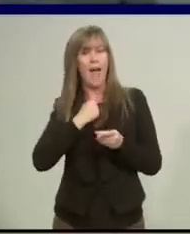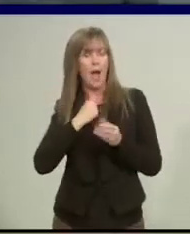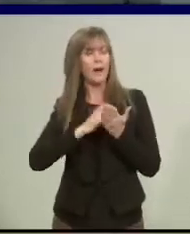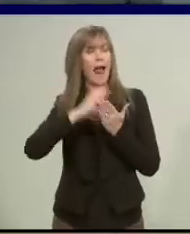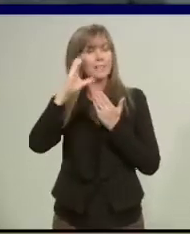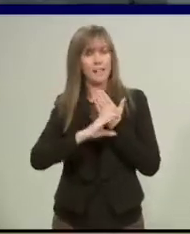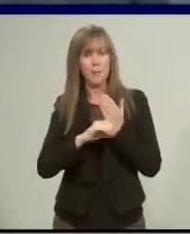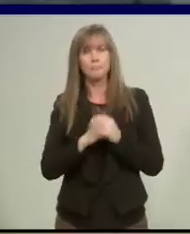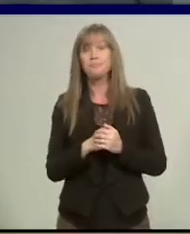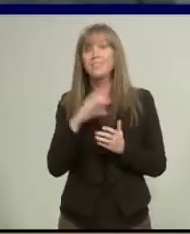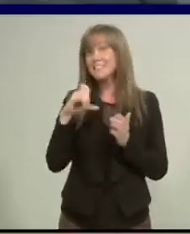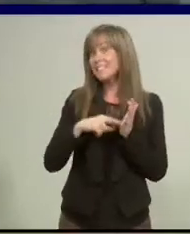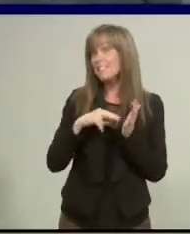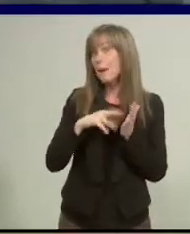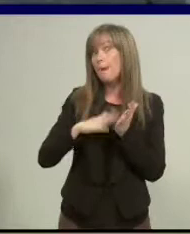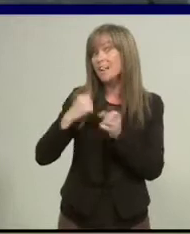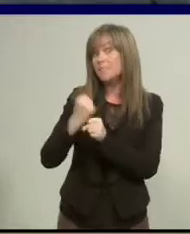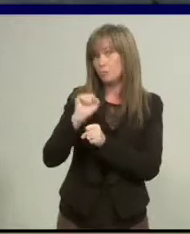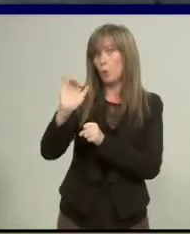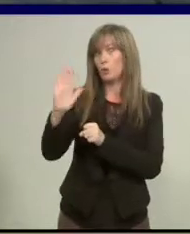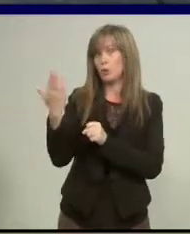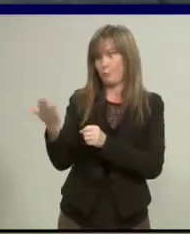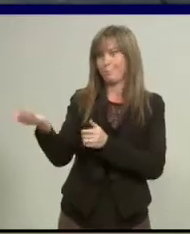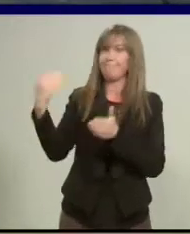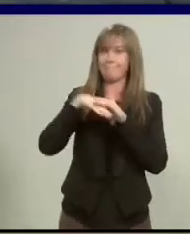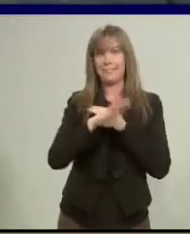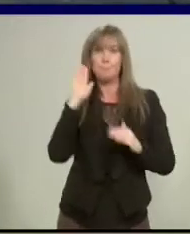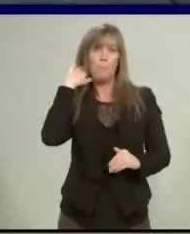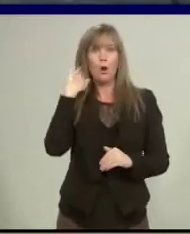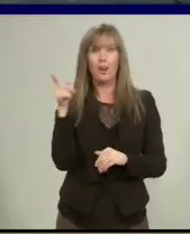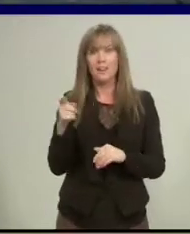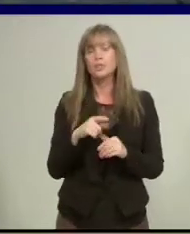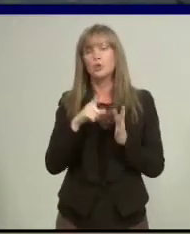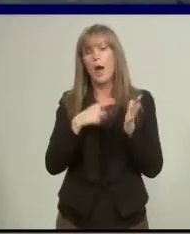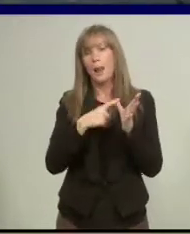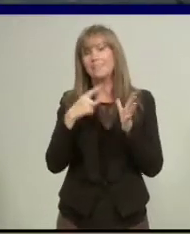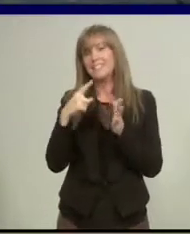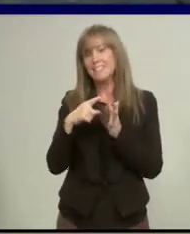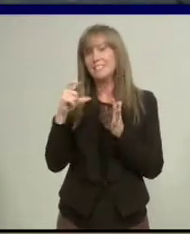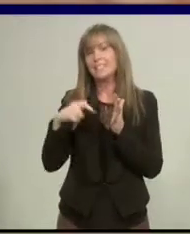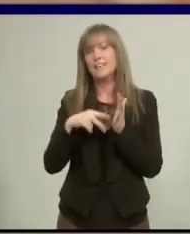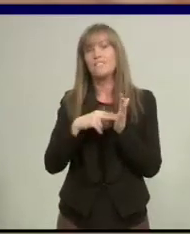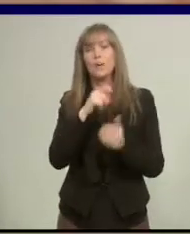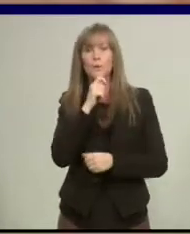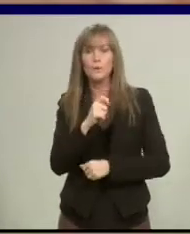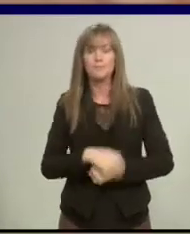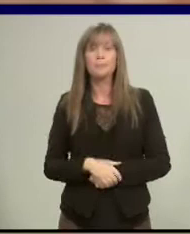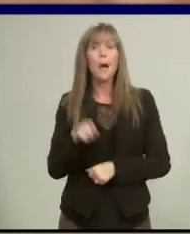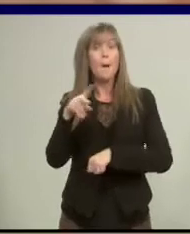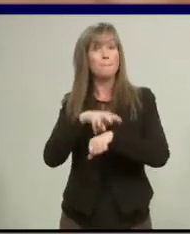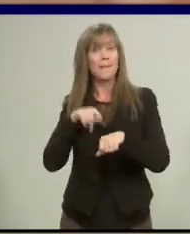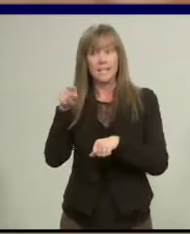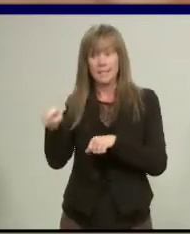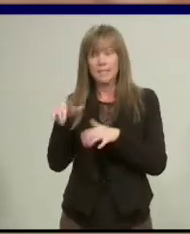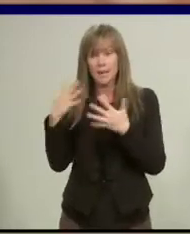Marcus Gibbs, it's your turn to step up. Joelle Batista, CTV News. A police operation to